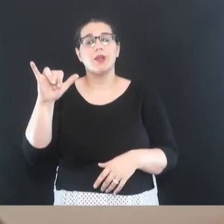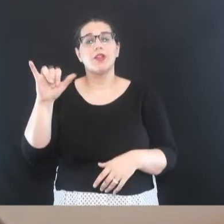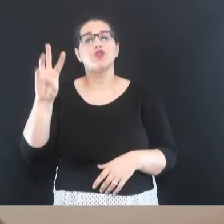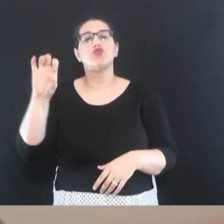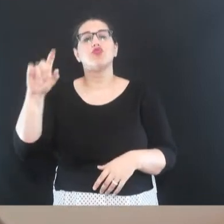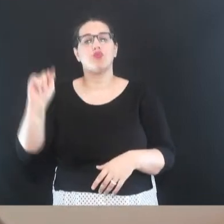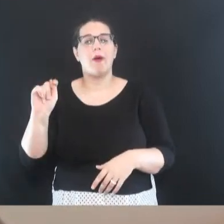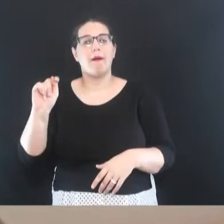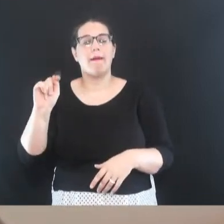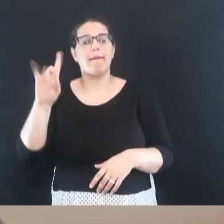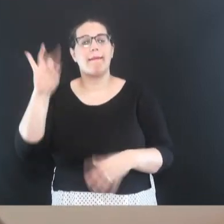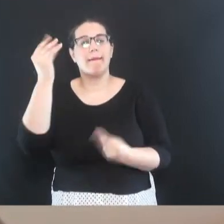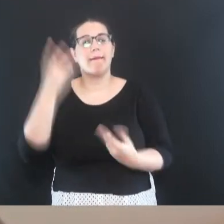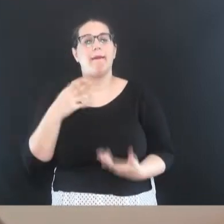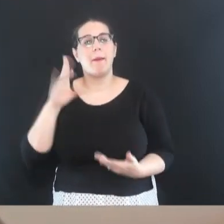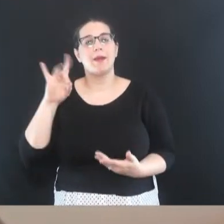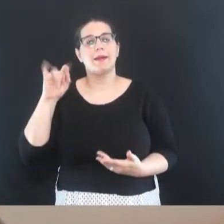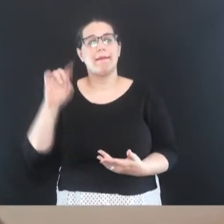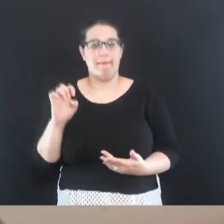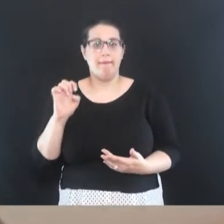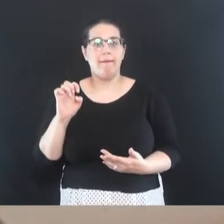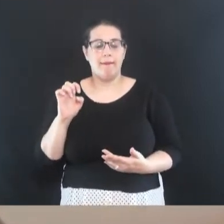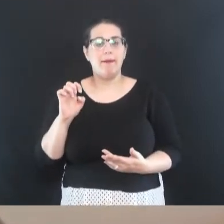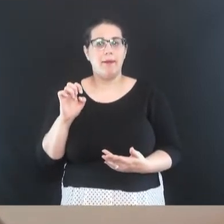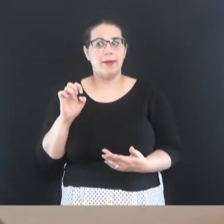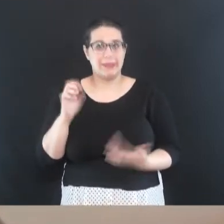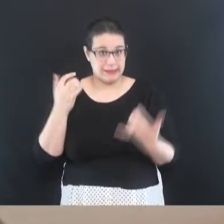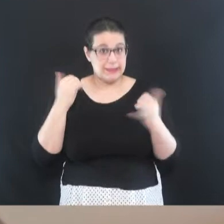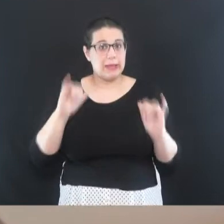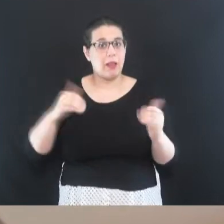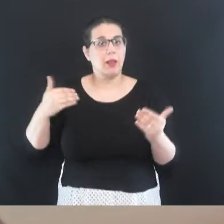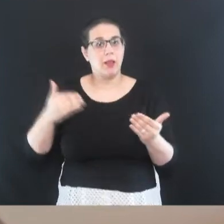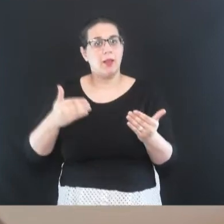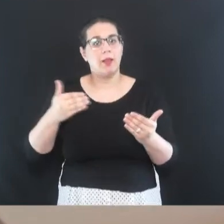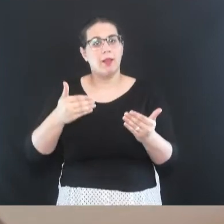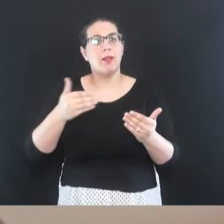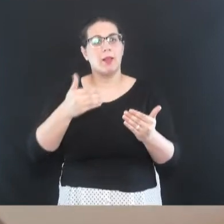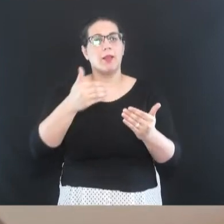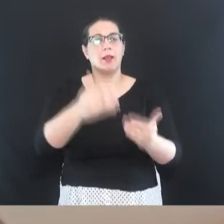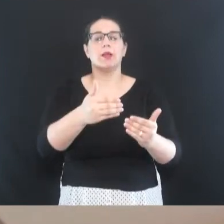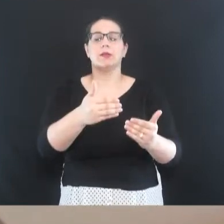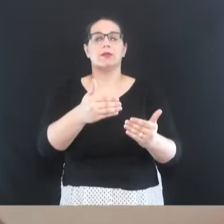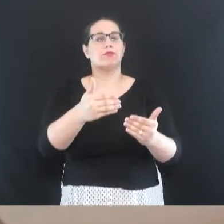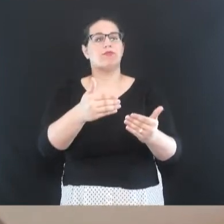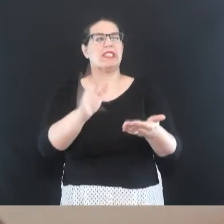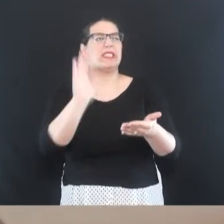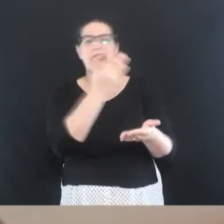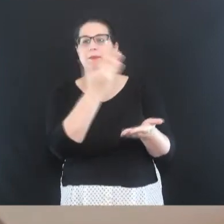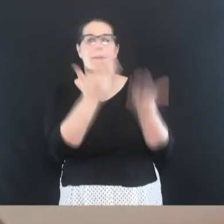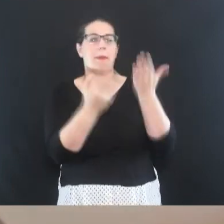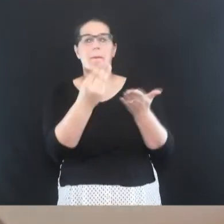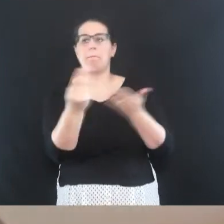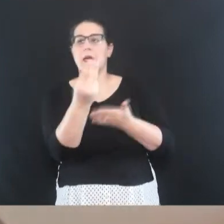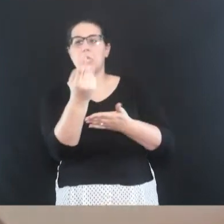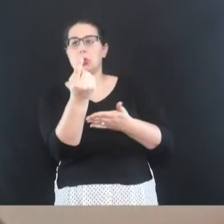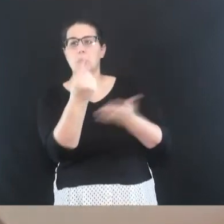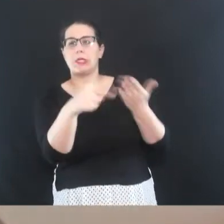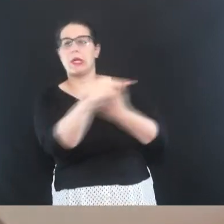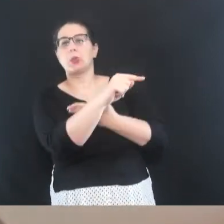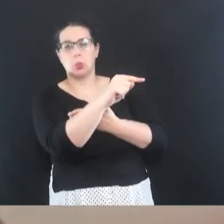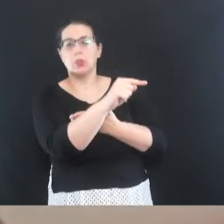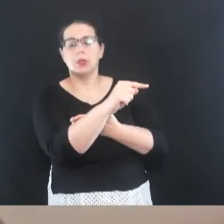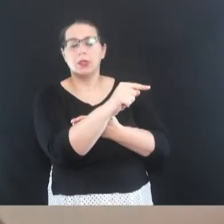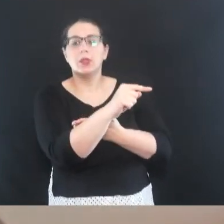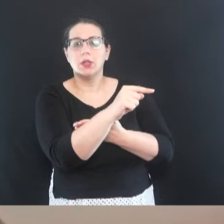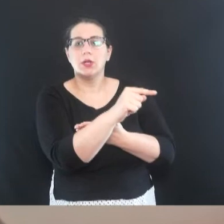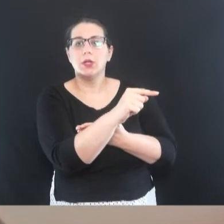home owners, we are still on track for early next week. I don't have an exact number